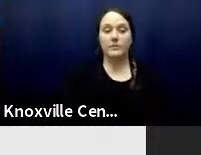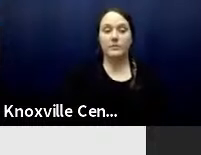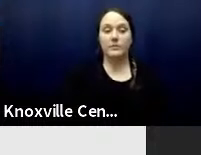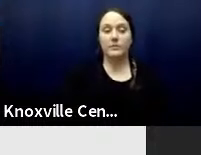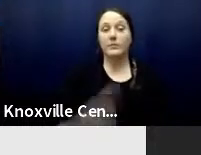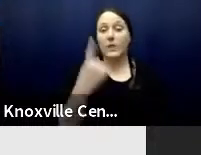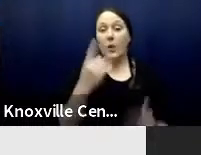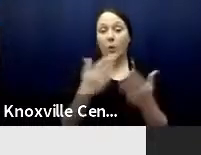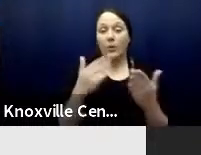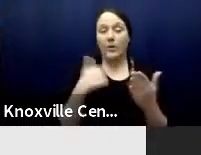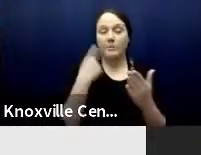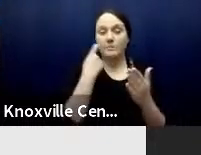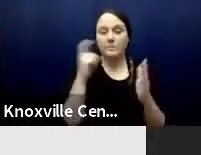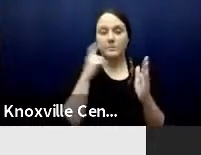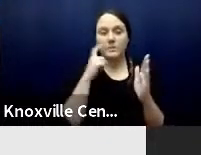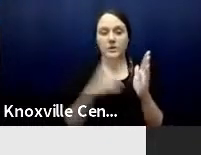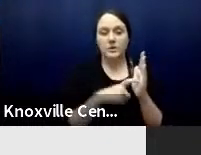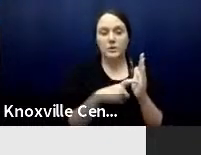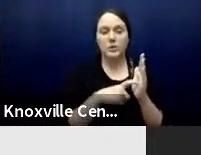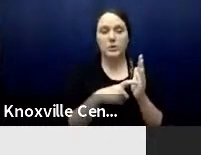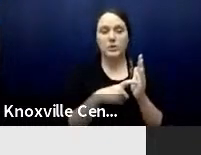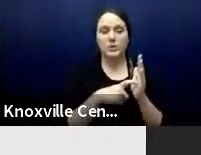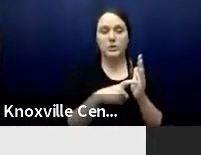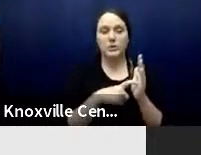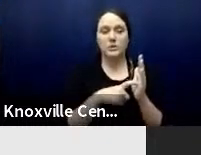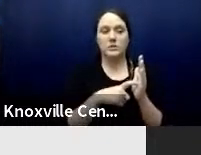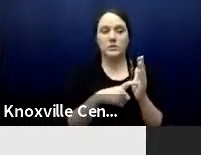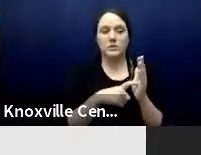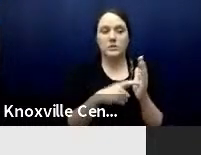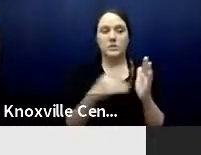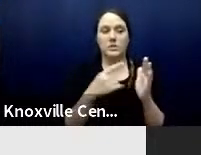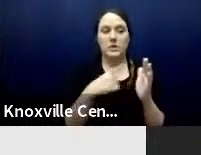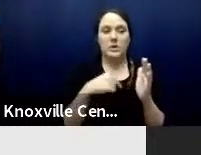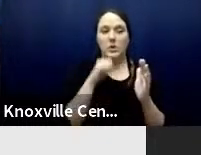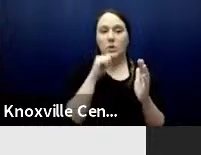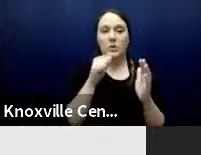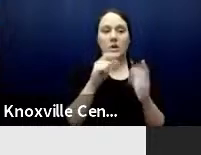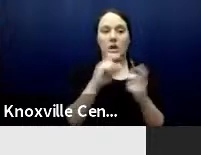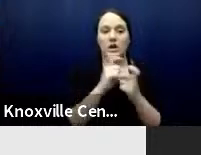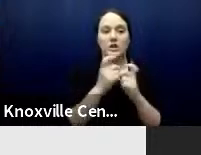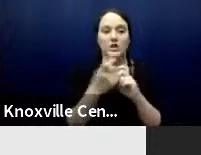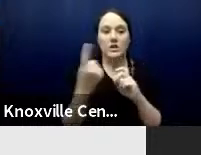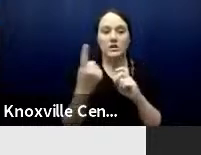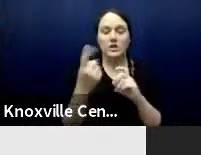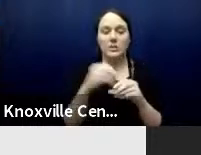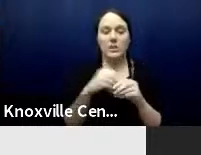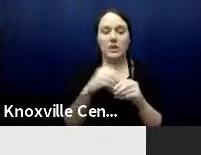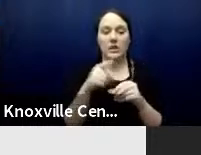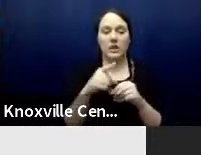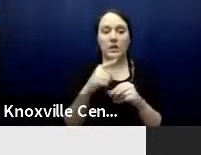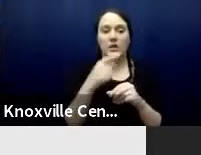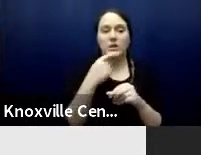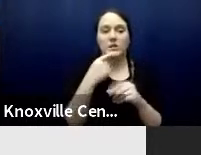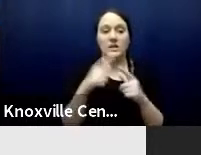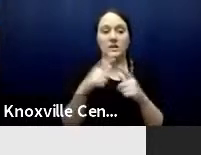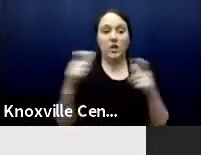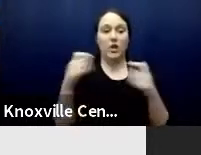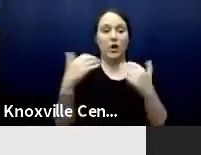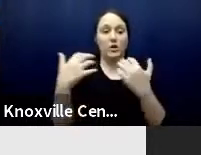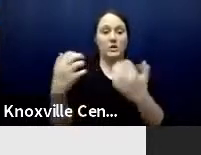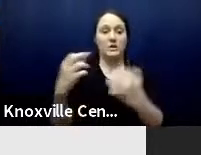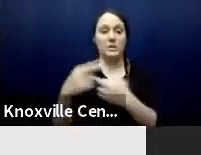And one thing I just noticed, we didn't change something that was in here. It does say large assembly